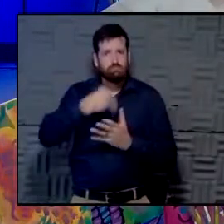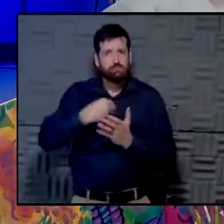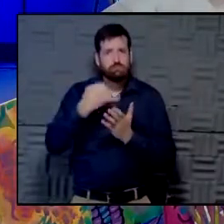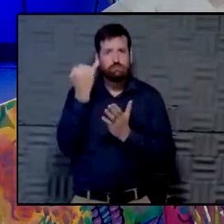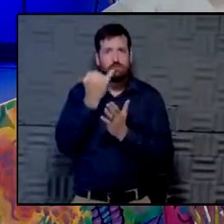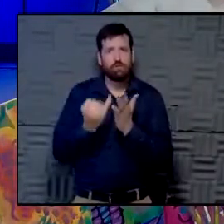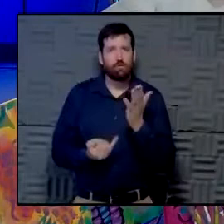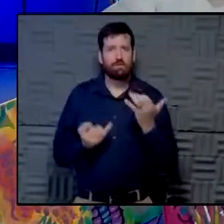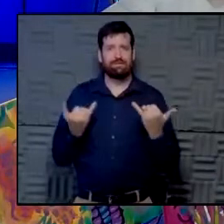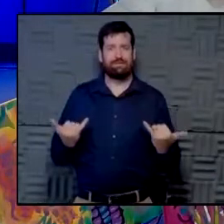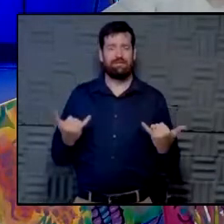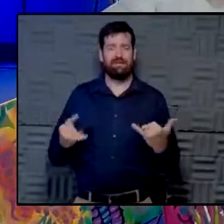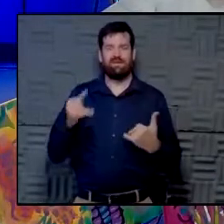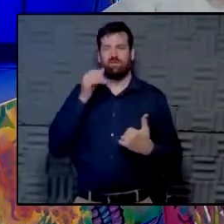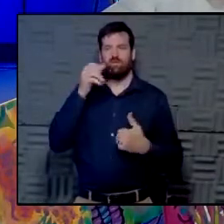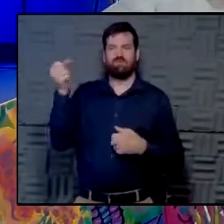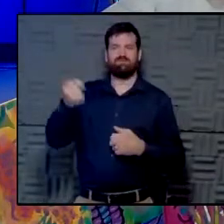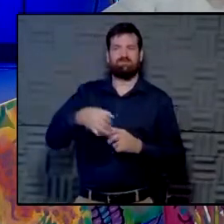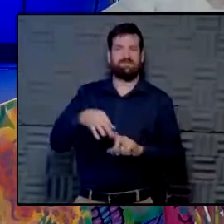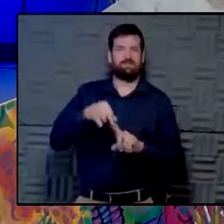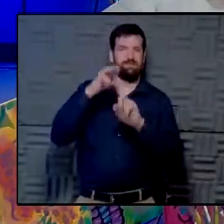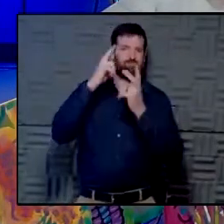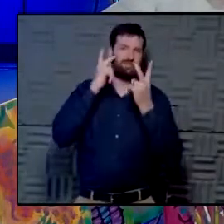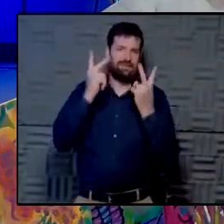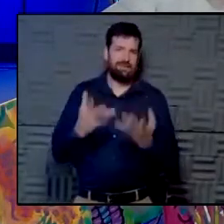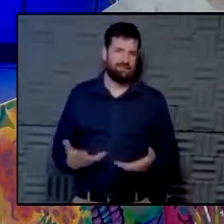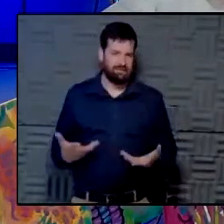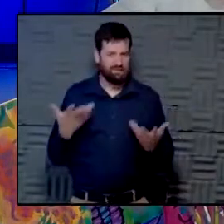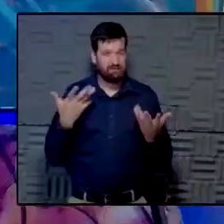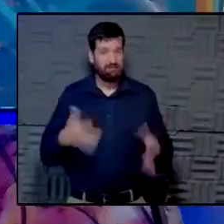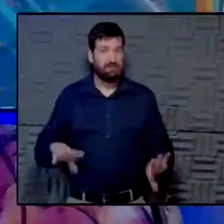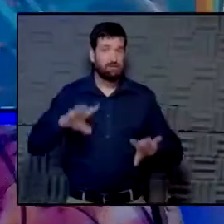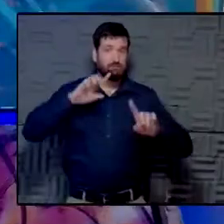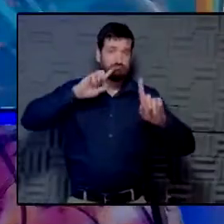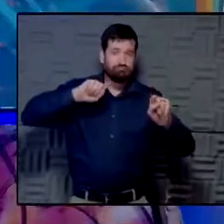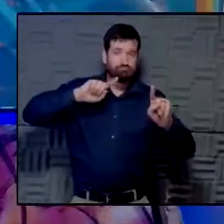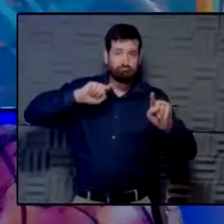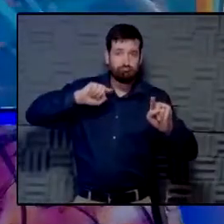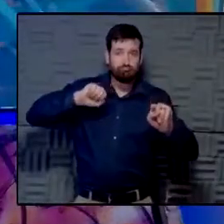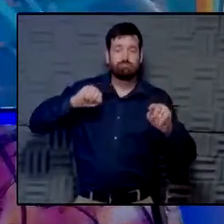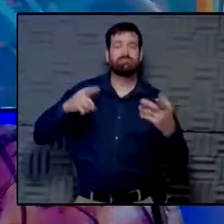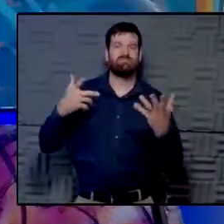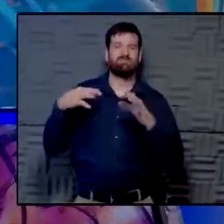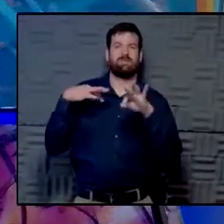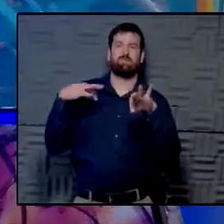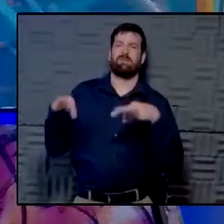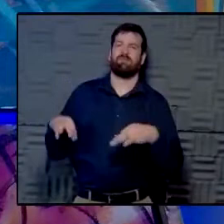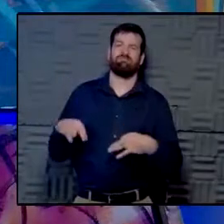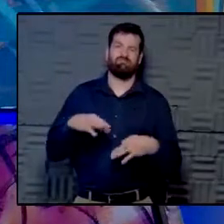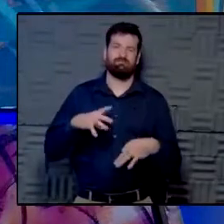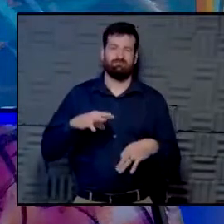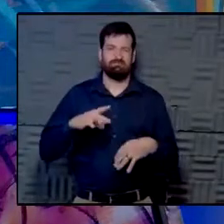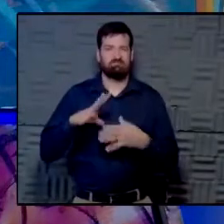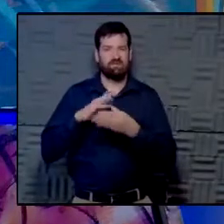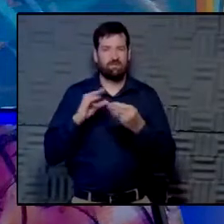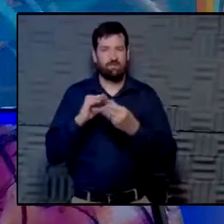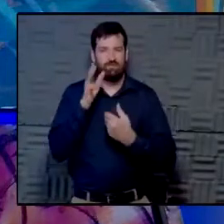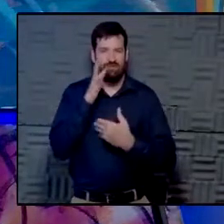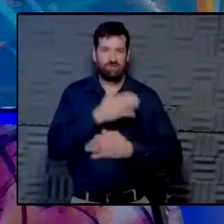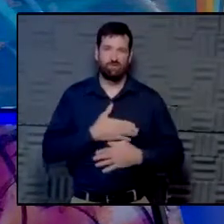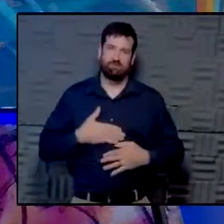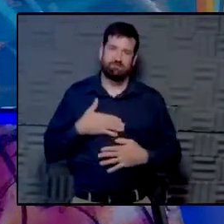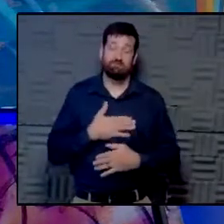the studio. We will bring on a special guest after we answer your questions to explain all of this. It's a good story and you will definitely enjoy